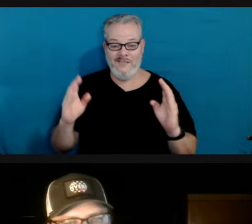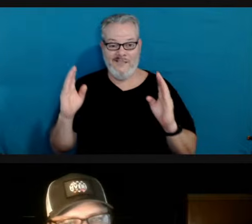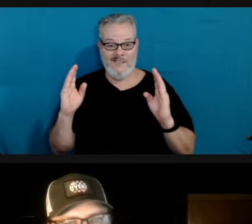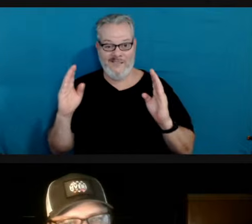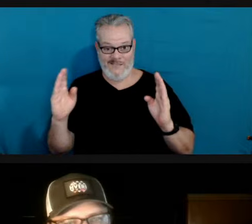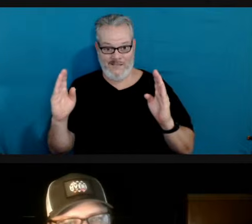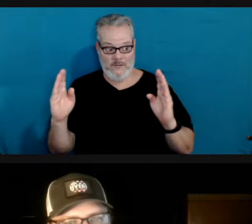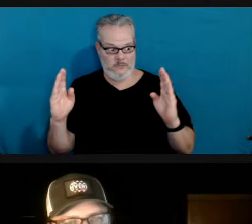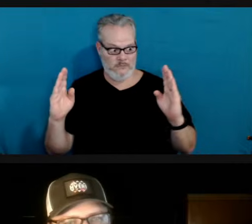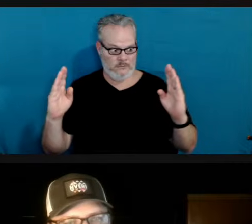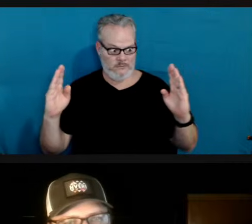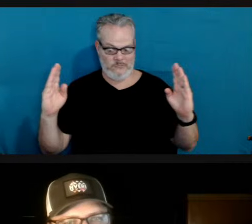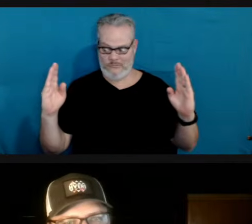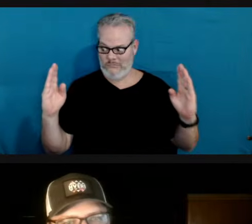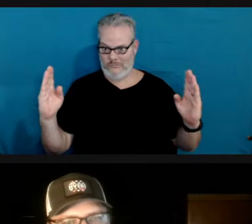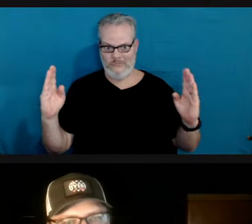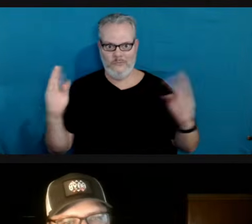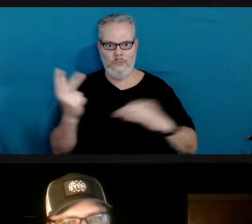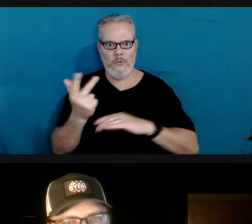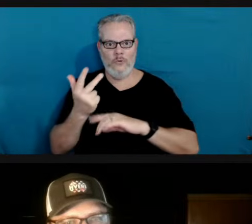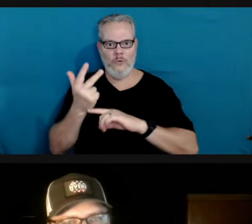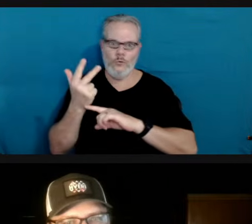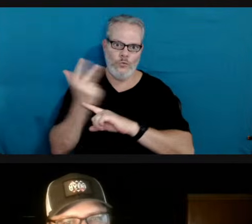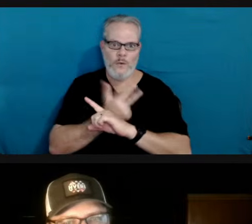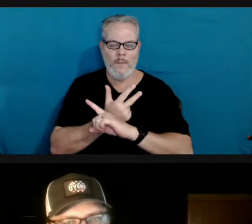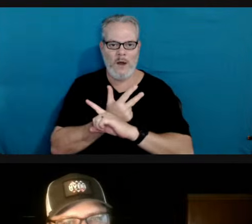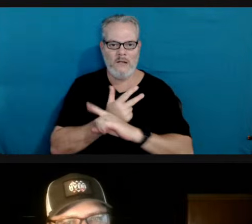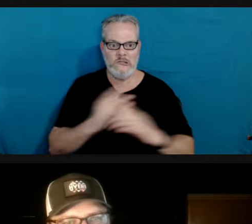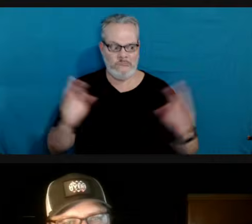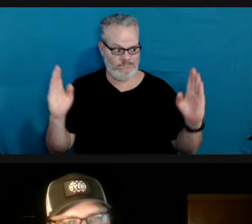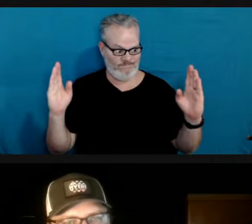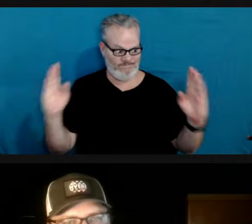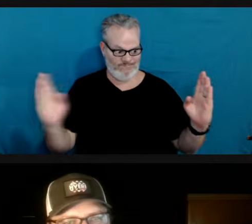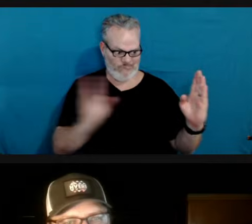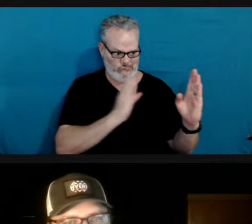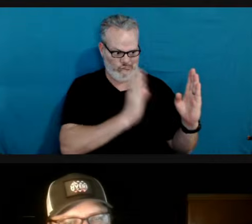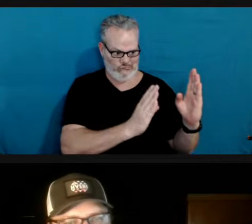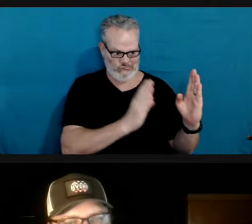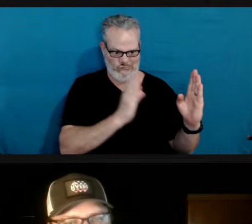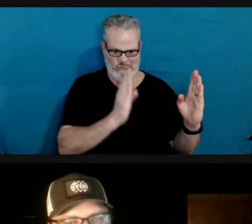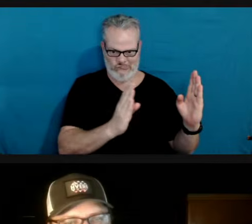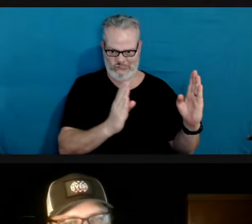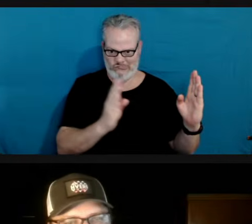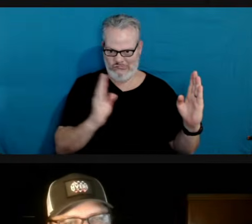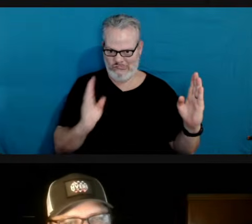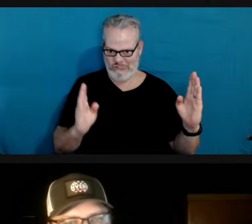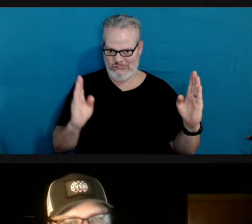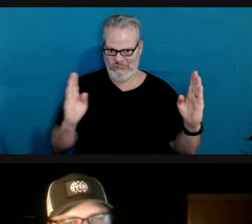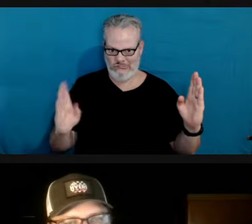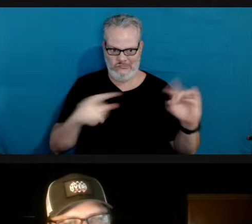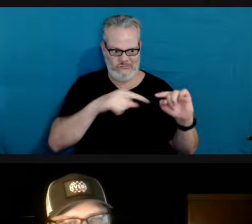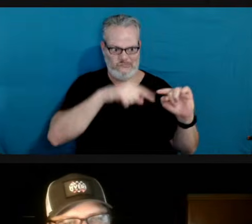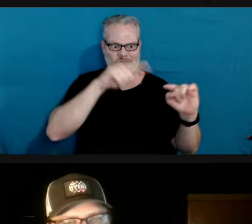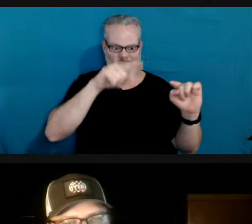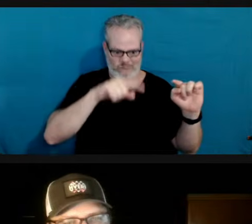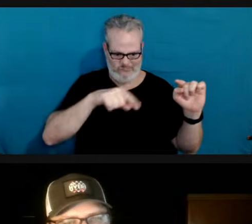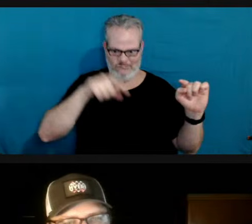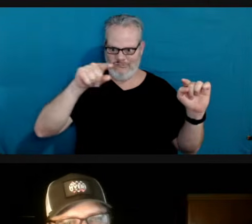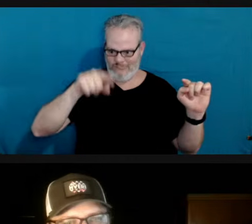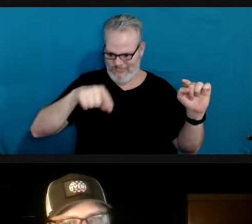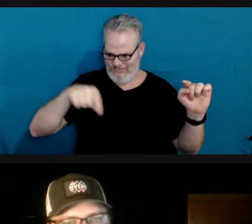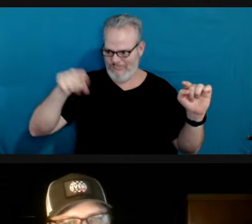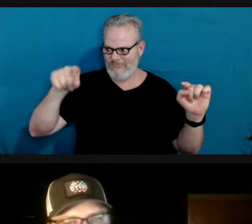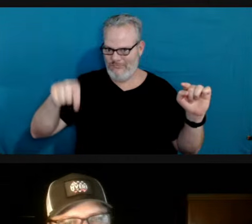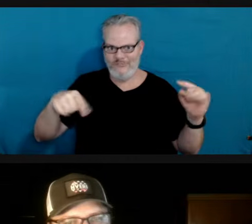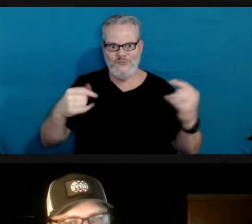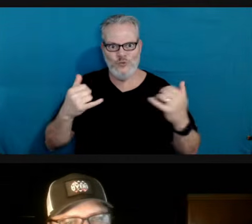on the right side of the graph here. And otherwise, we are on this recovery trend towards the next episode, episode 44,